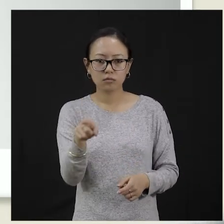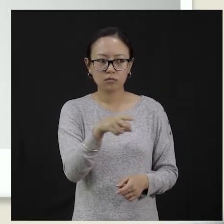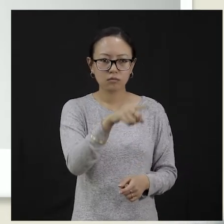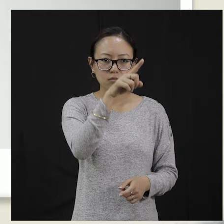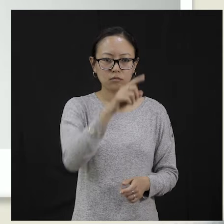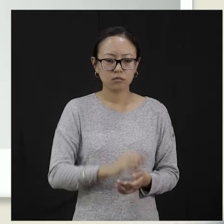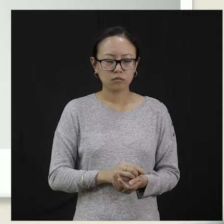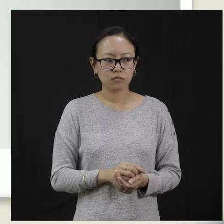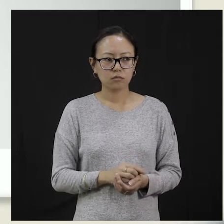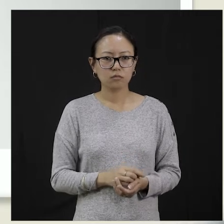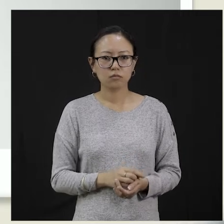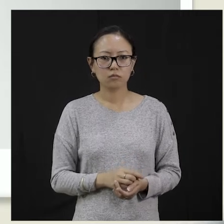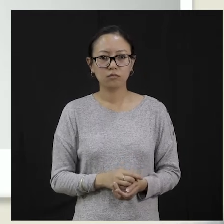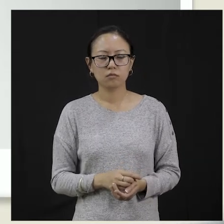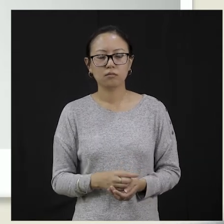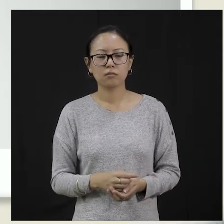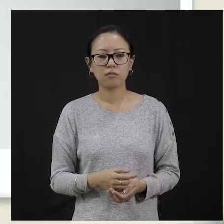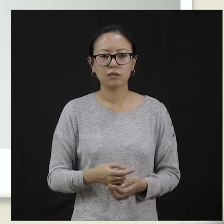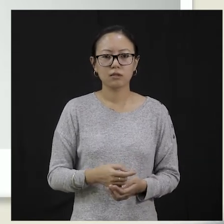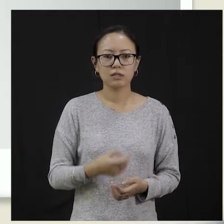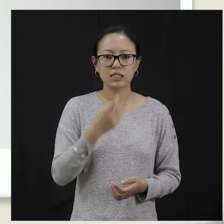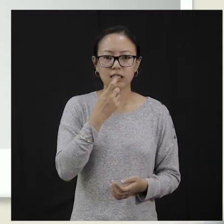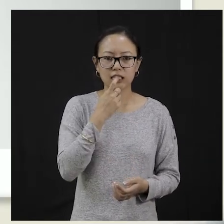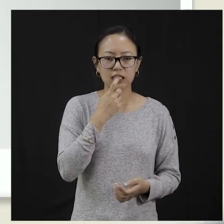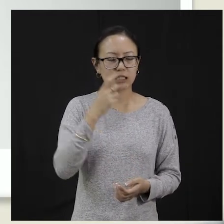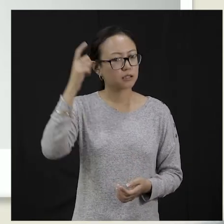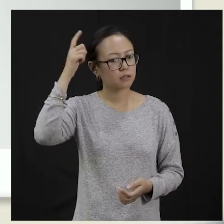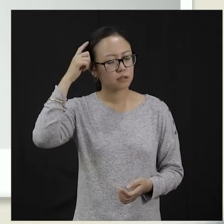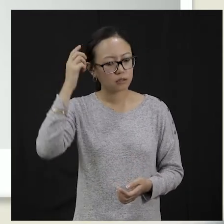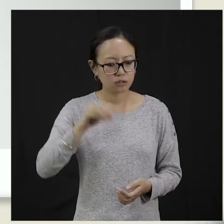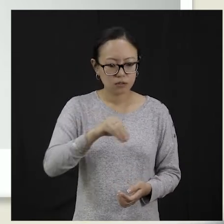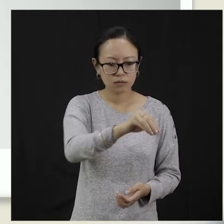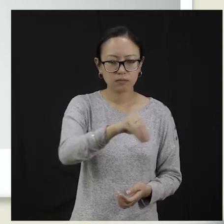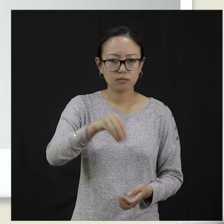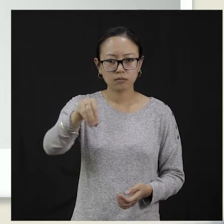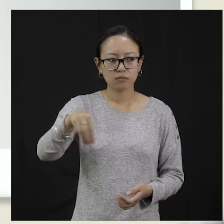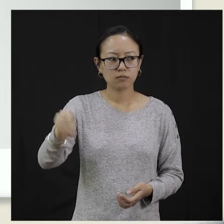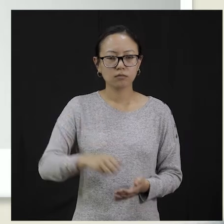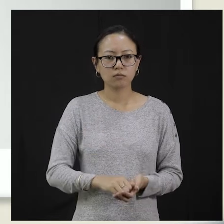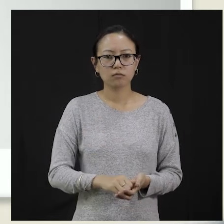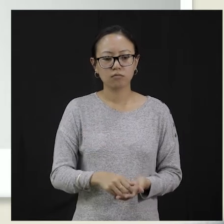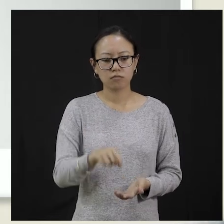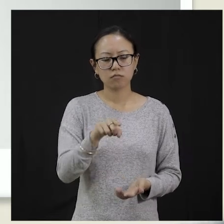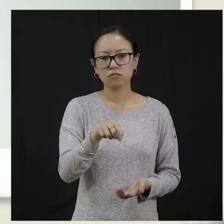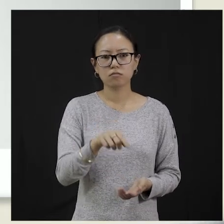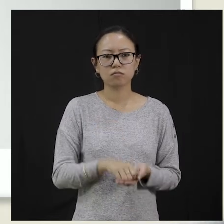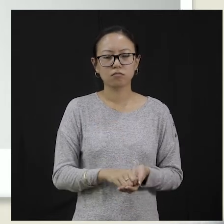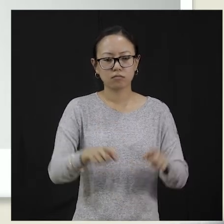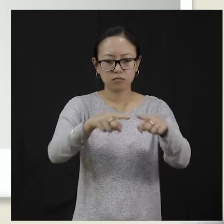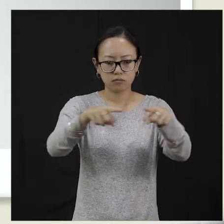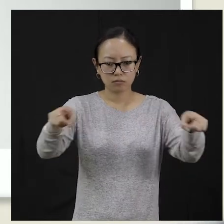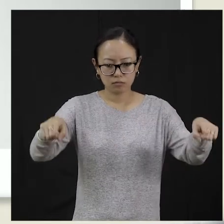is chessboard, right? Yes, this chessboard is also in which shape? Square in